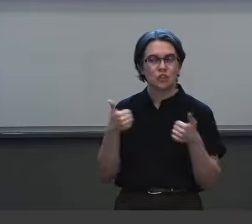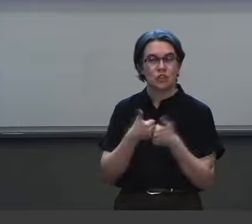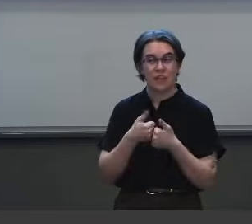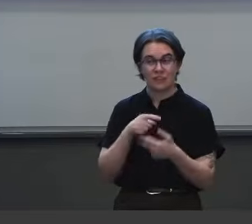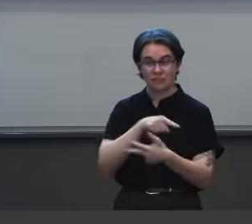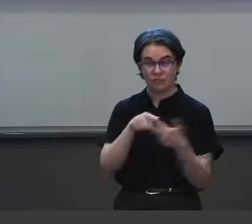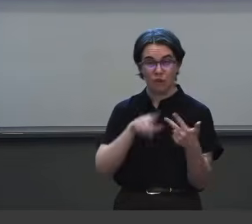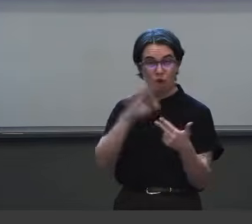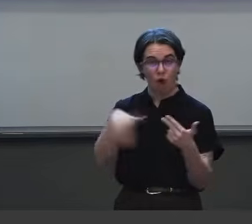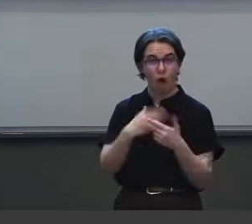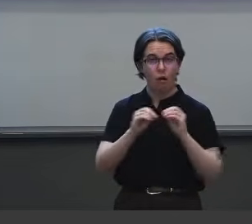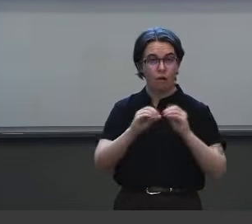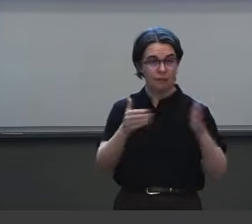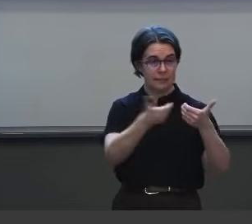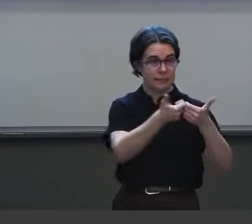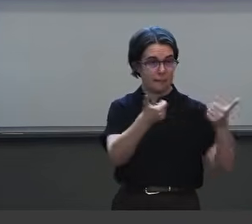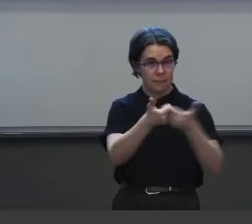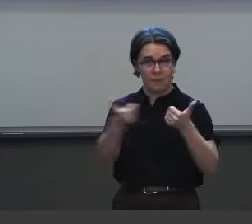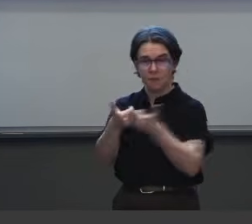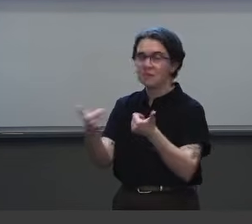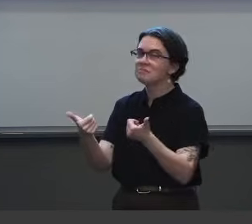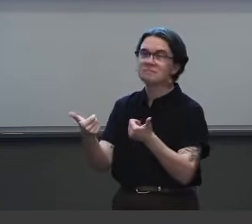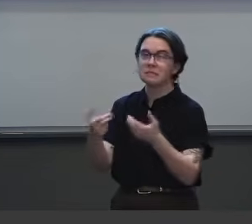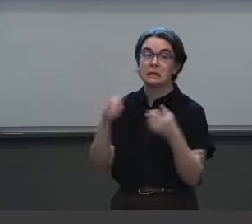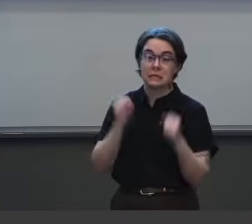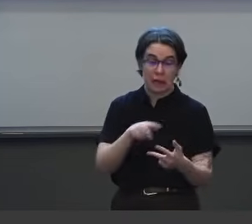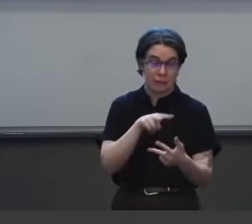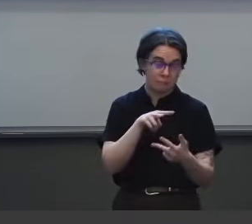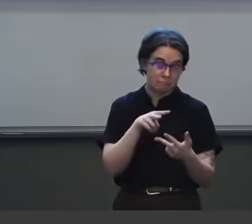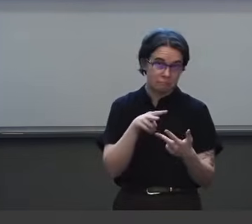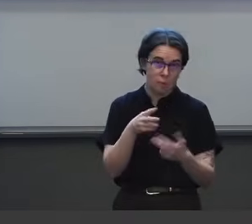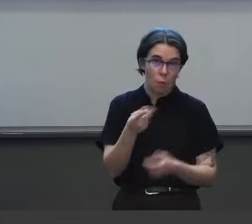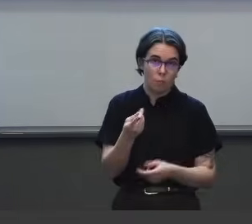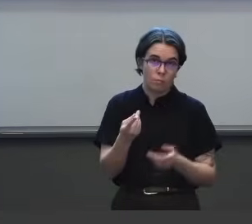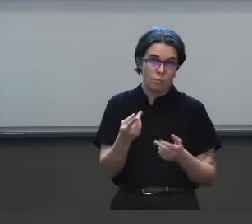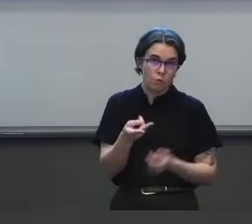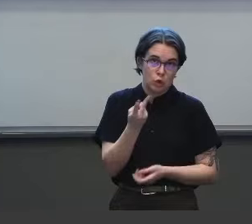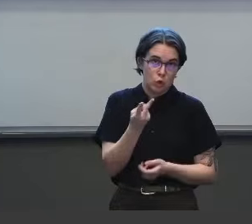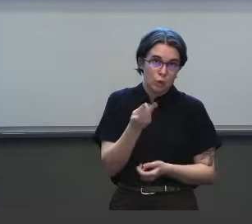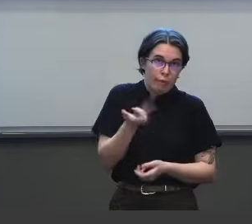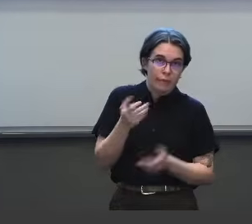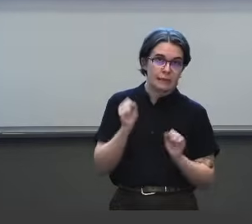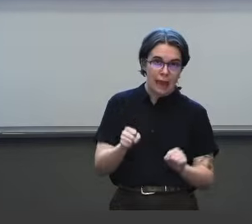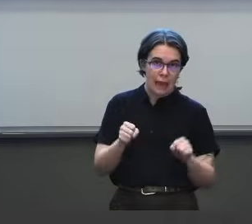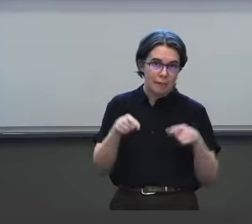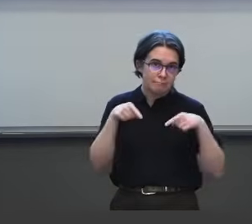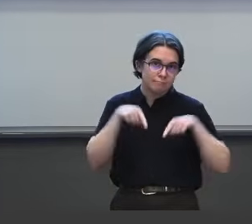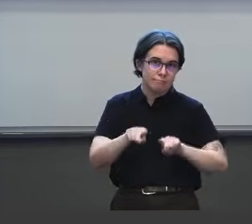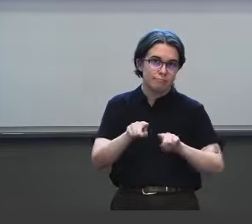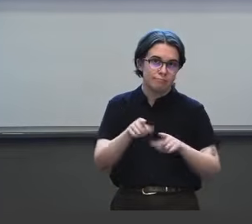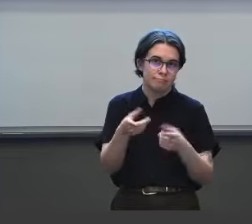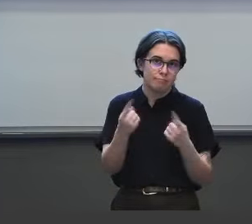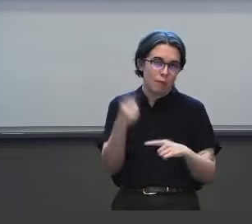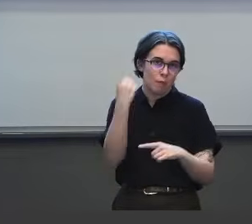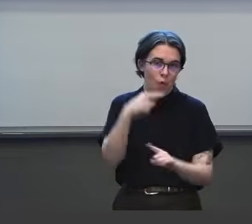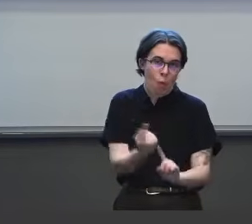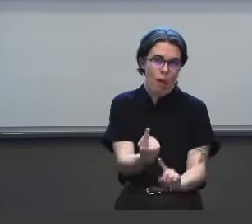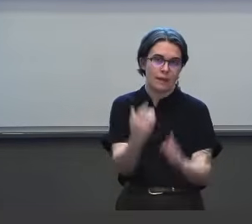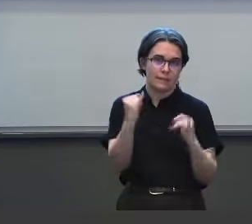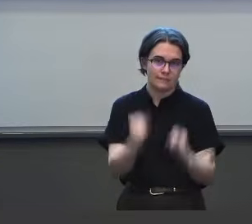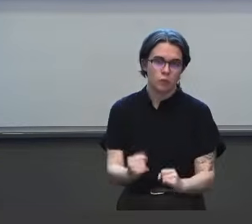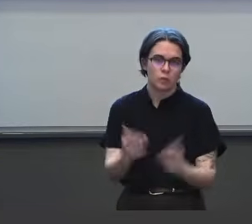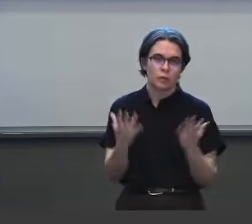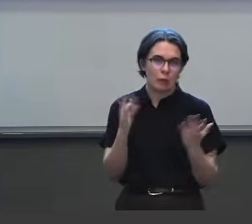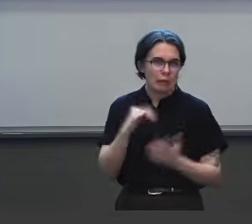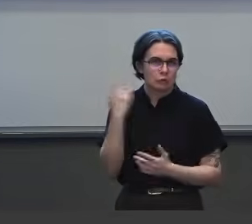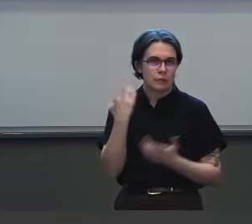exclusive conditions. They can co-occur in the same individual. And so it's kind of difficult to draw the line between them.